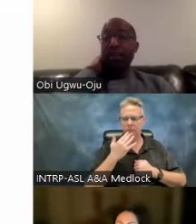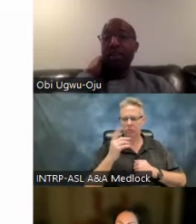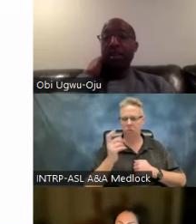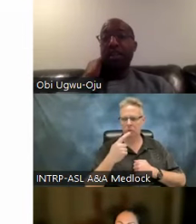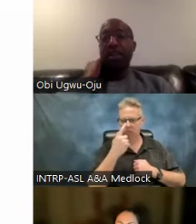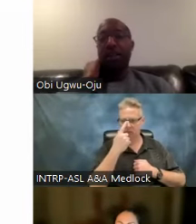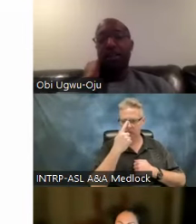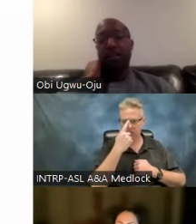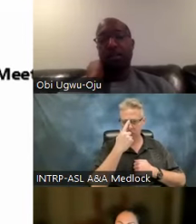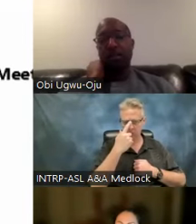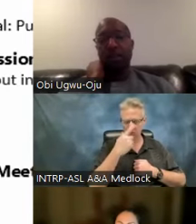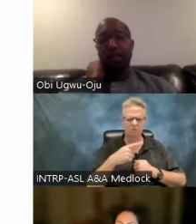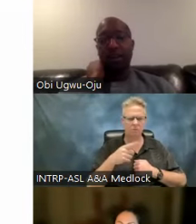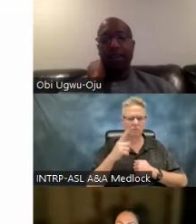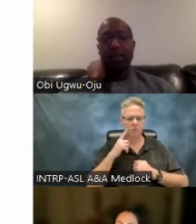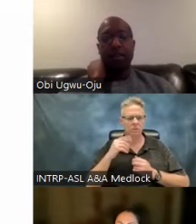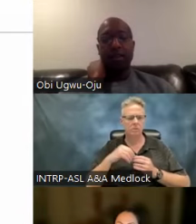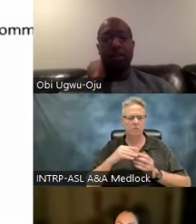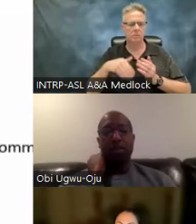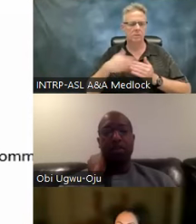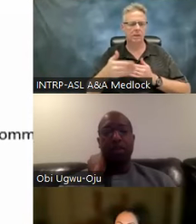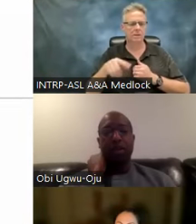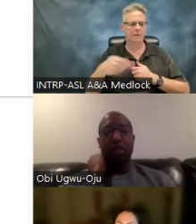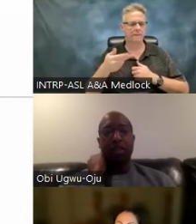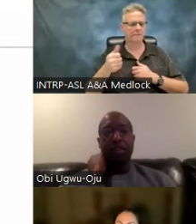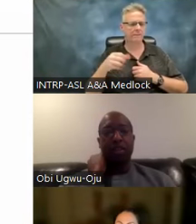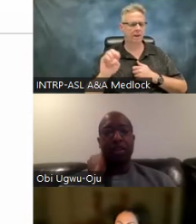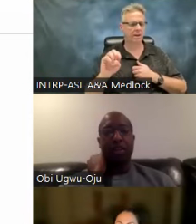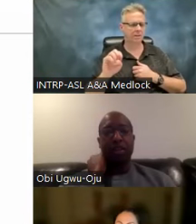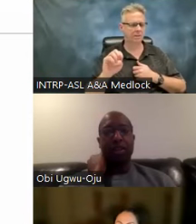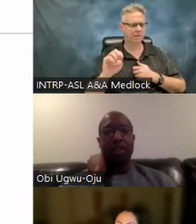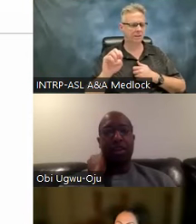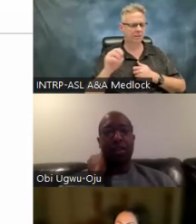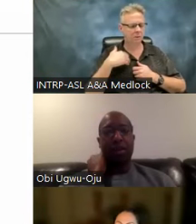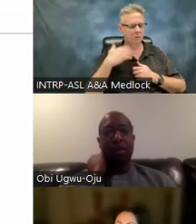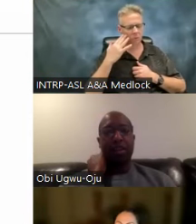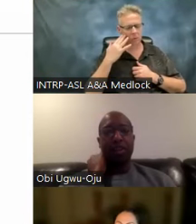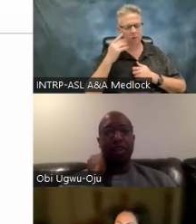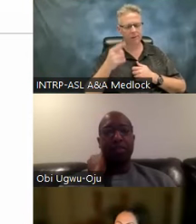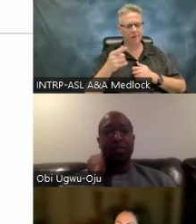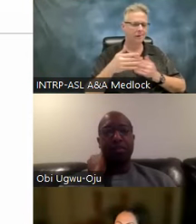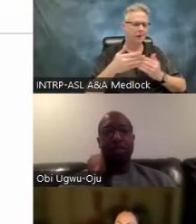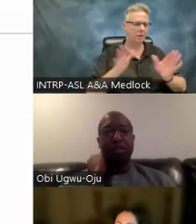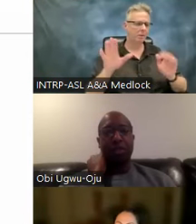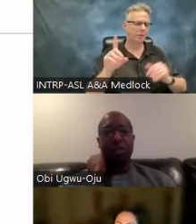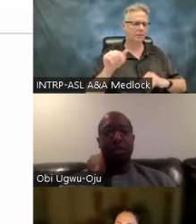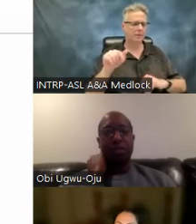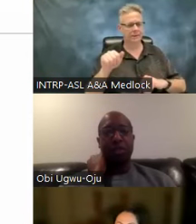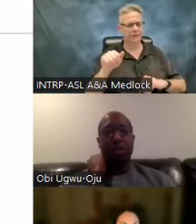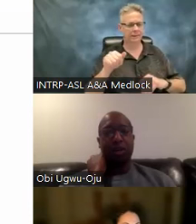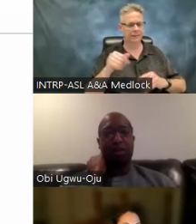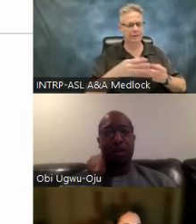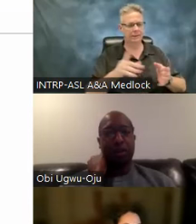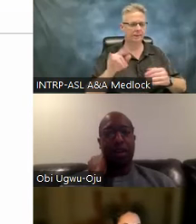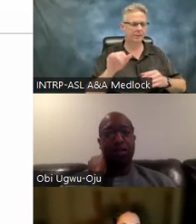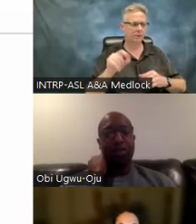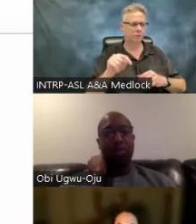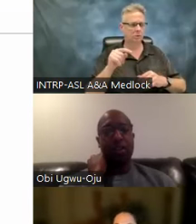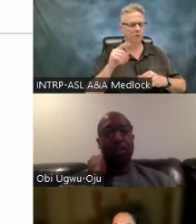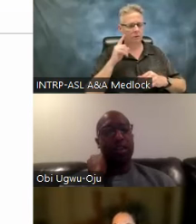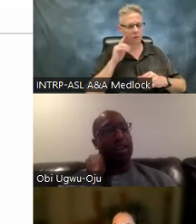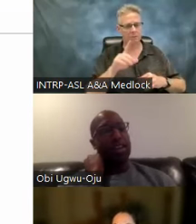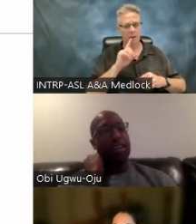part of that's going to be in the next phase, in regards to like the kind of the public data distribution from the